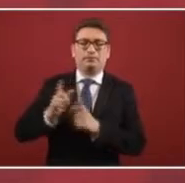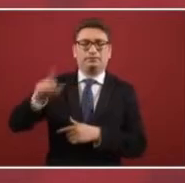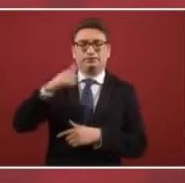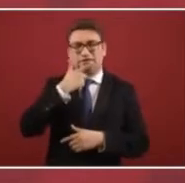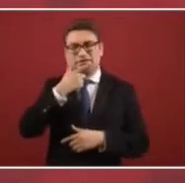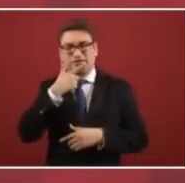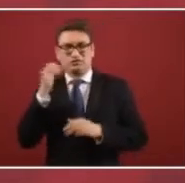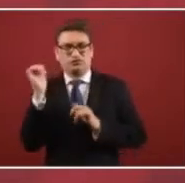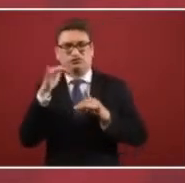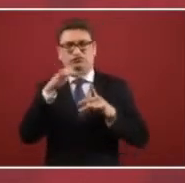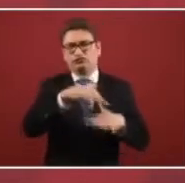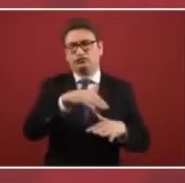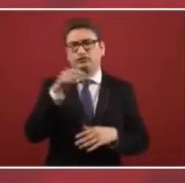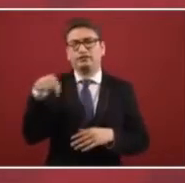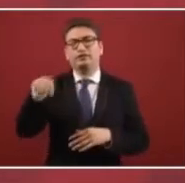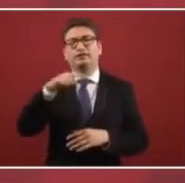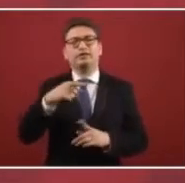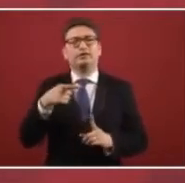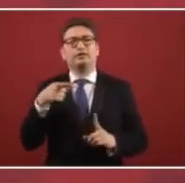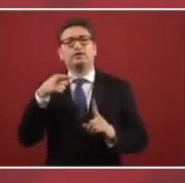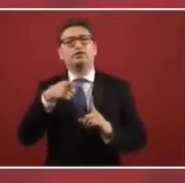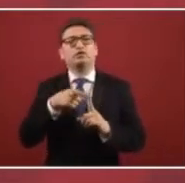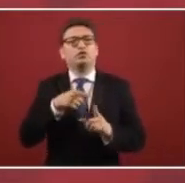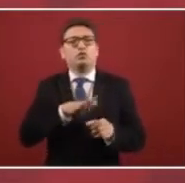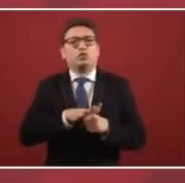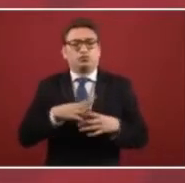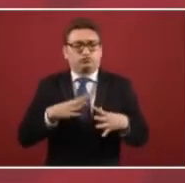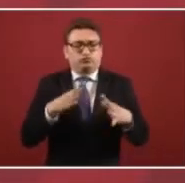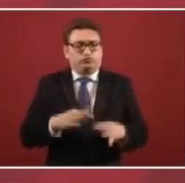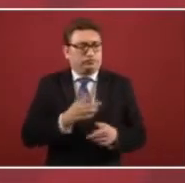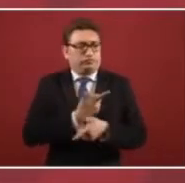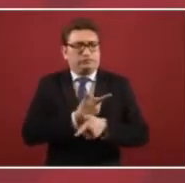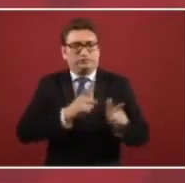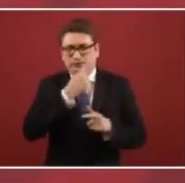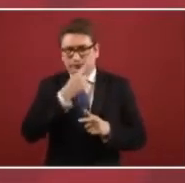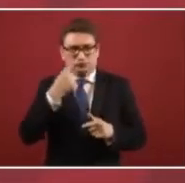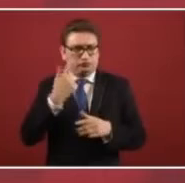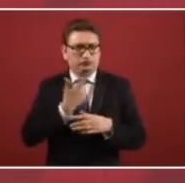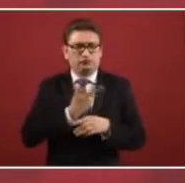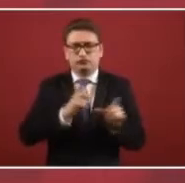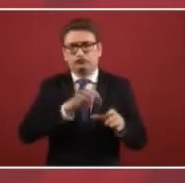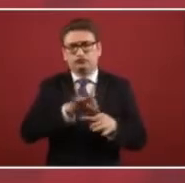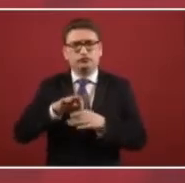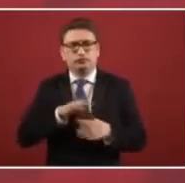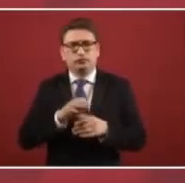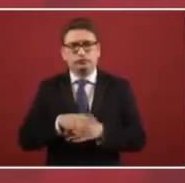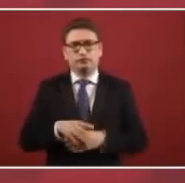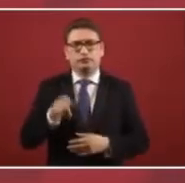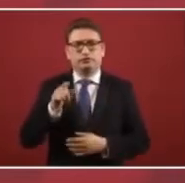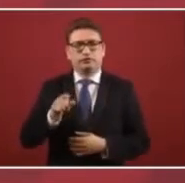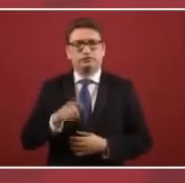fundamentally English people, with the purpose of establishing a democracy.